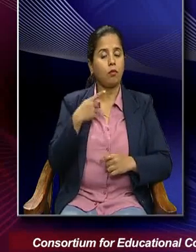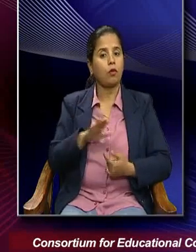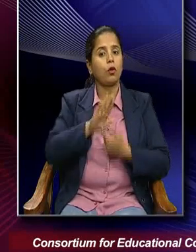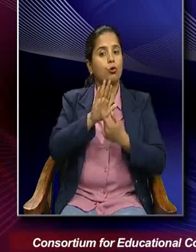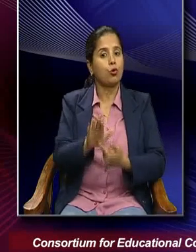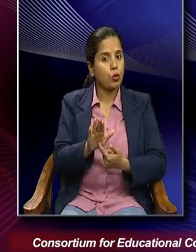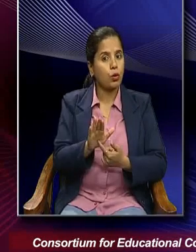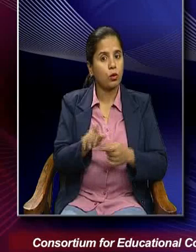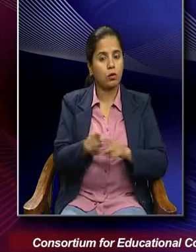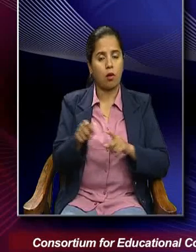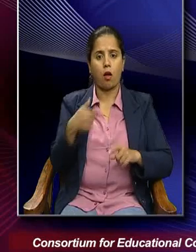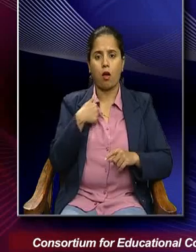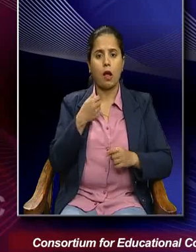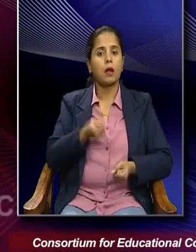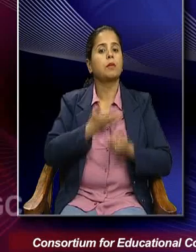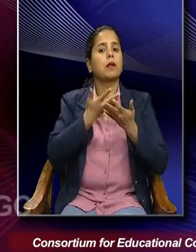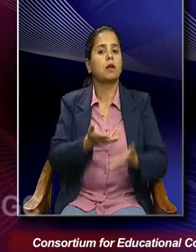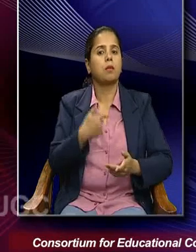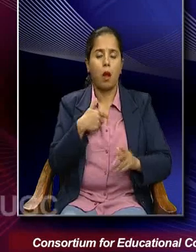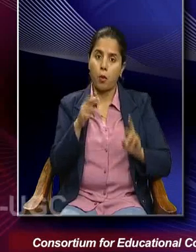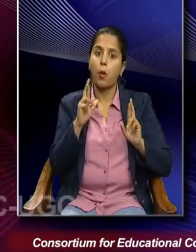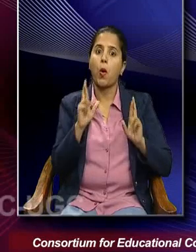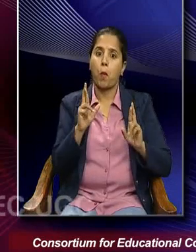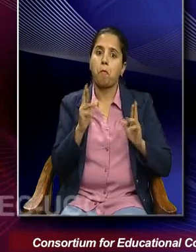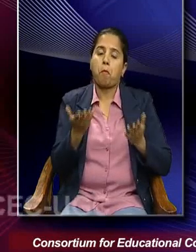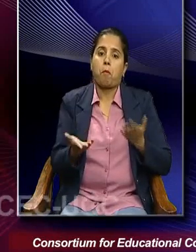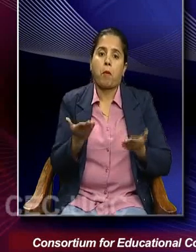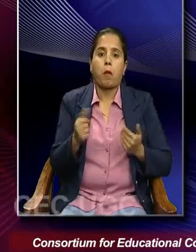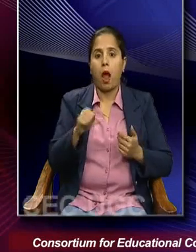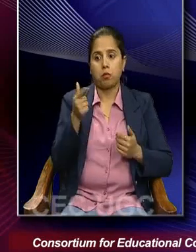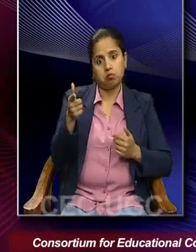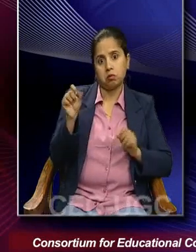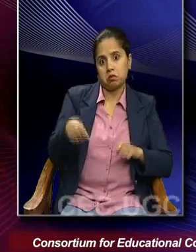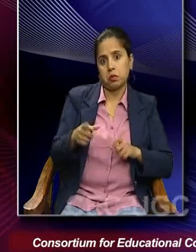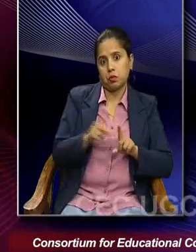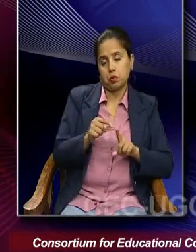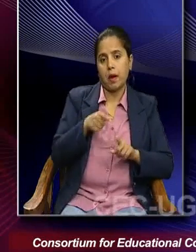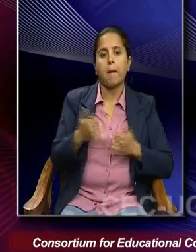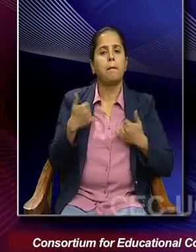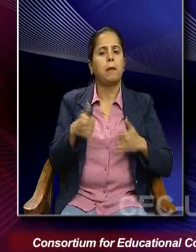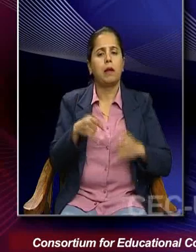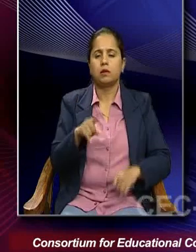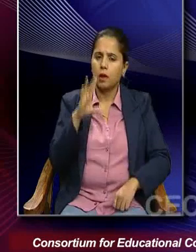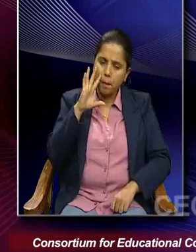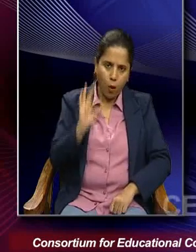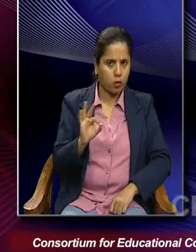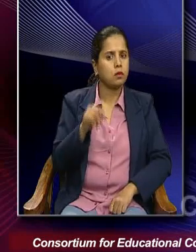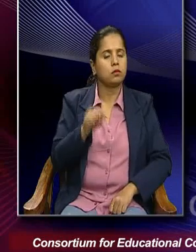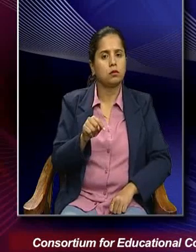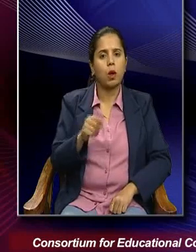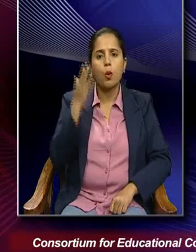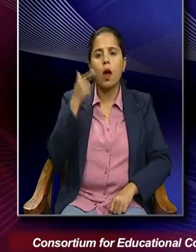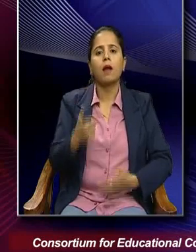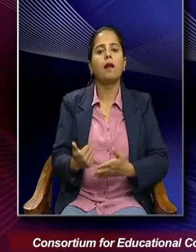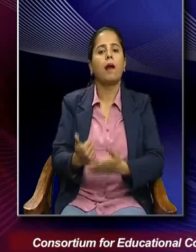pretend, express our expectations of the other. Play is very important because it